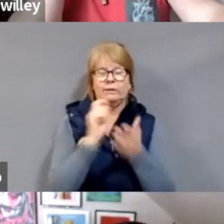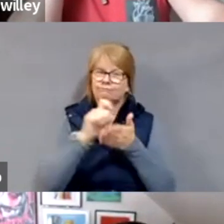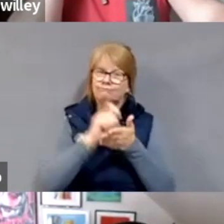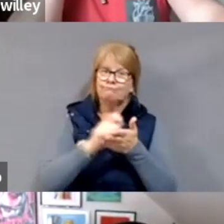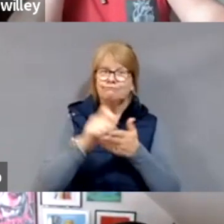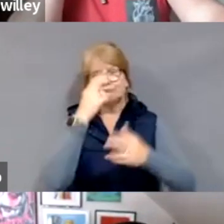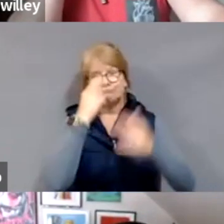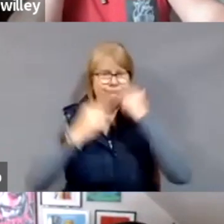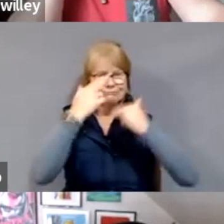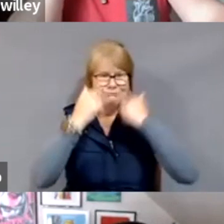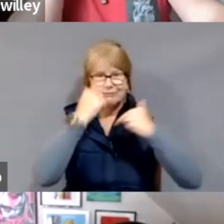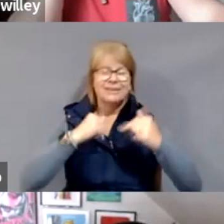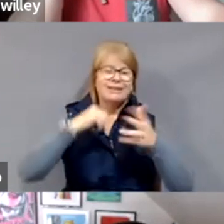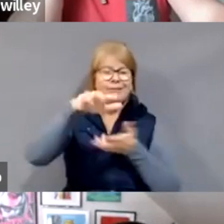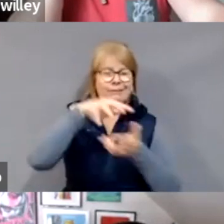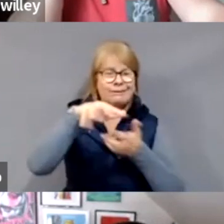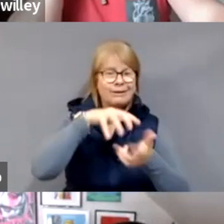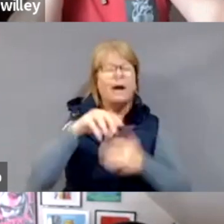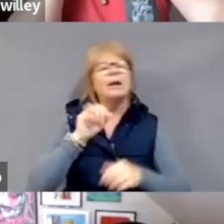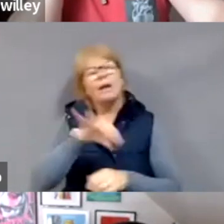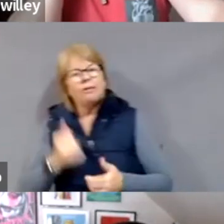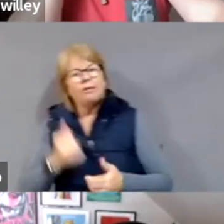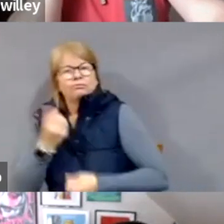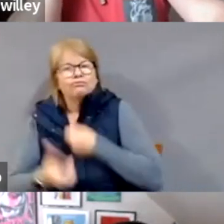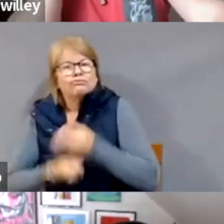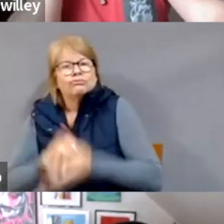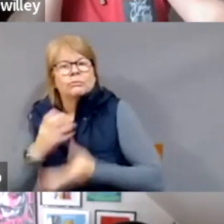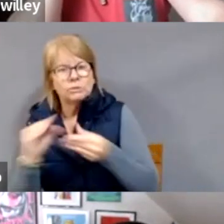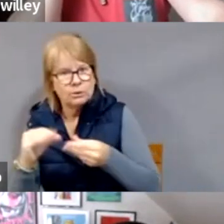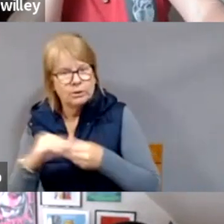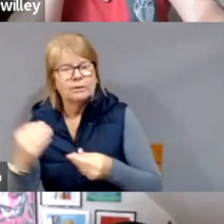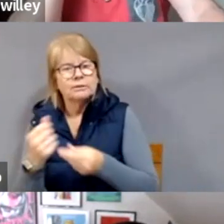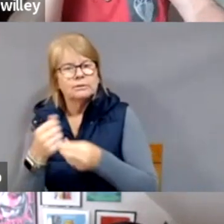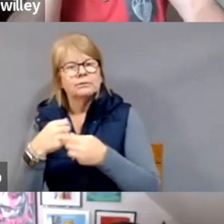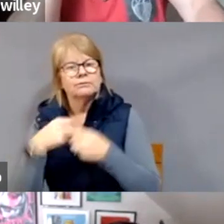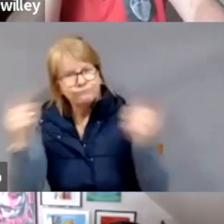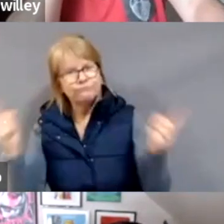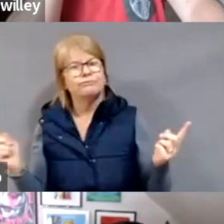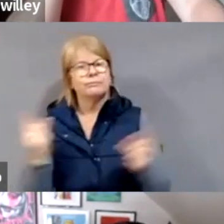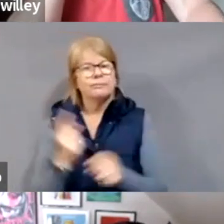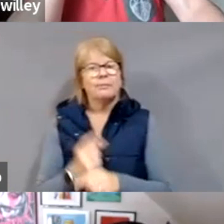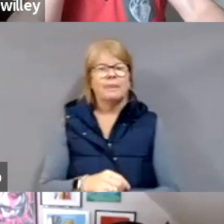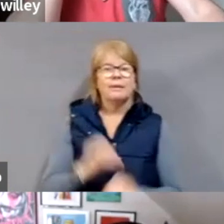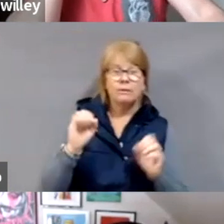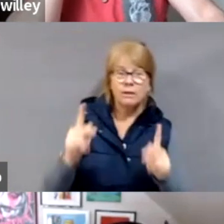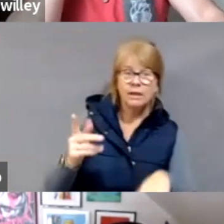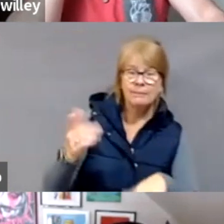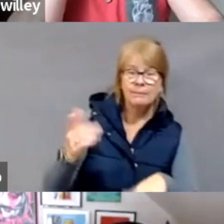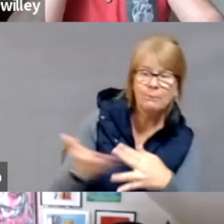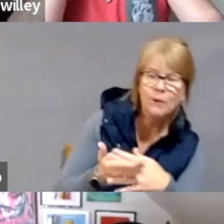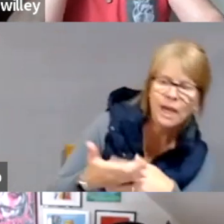and the community needs different ways of storytelling. Mine isn't the only perspective. So are we taking a